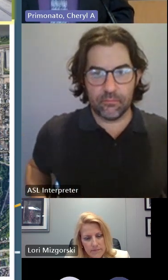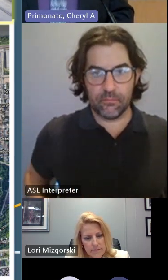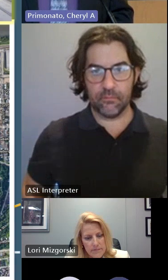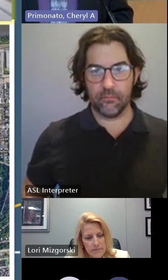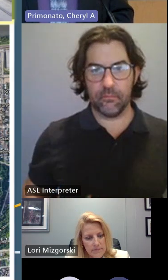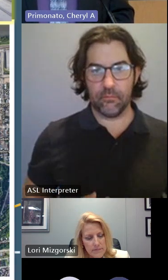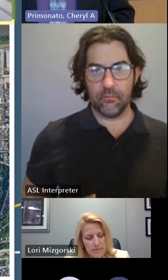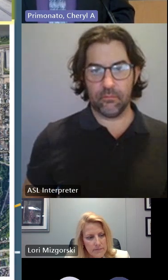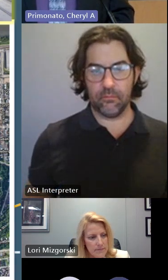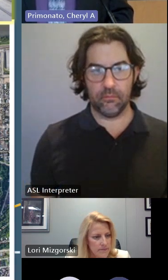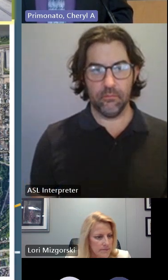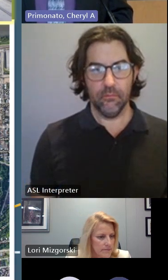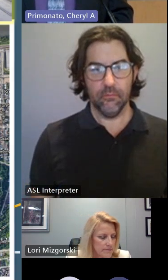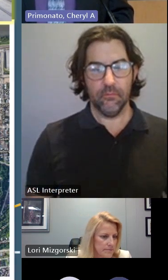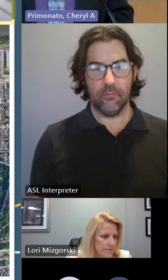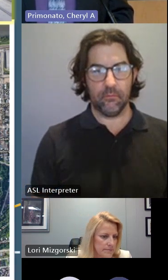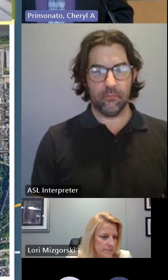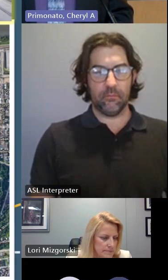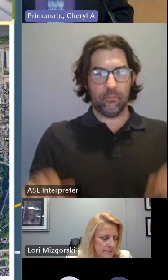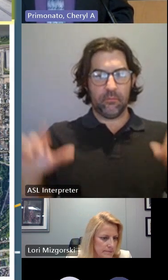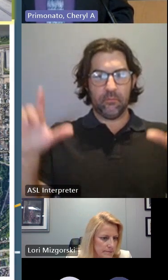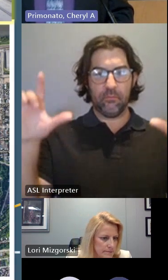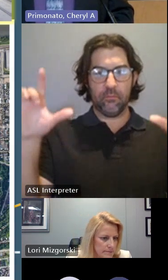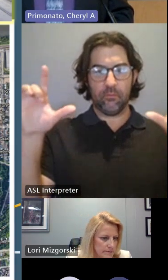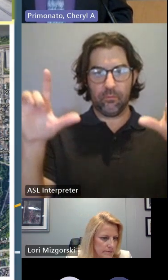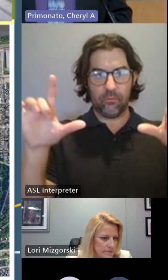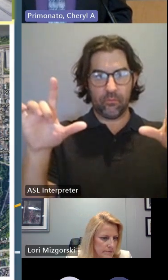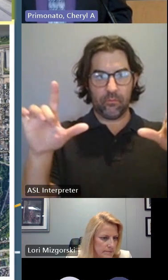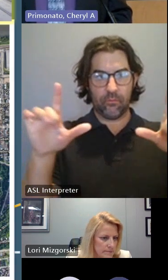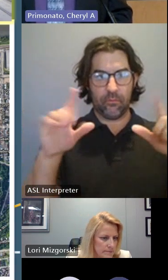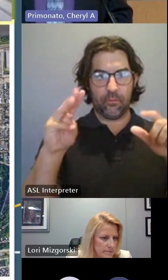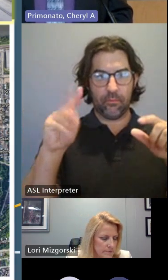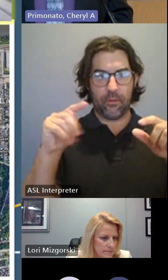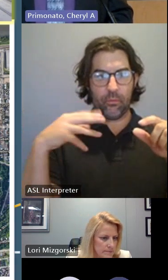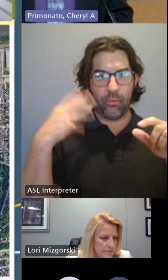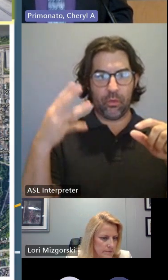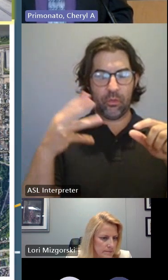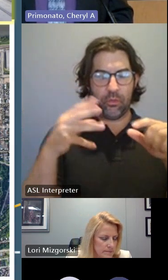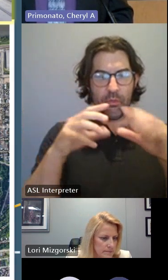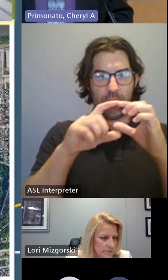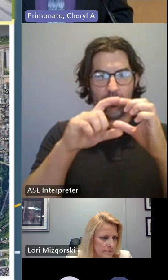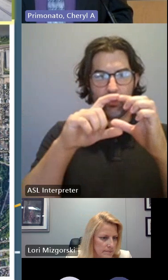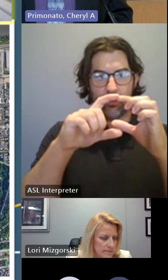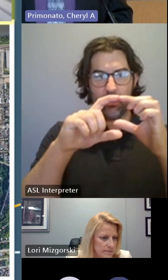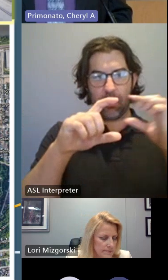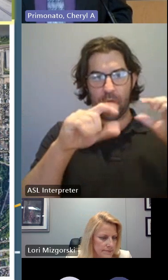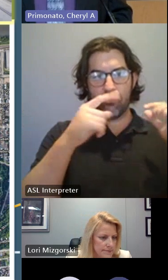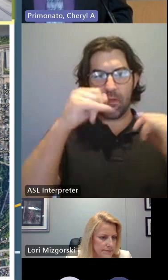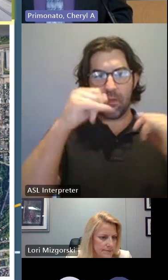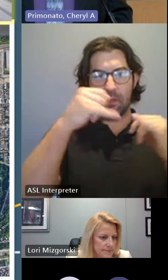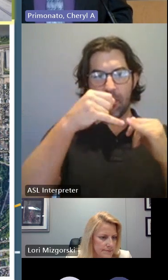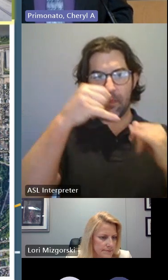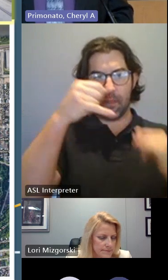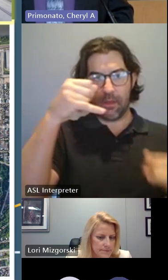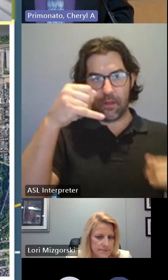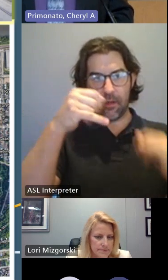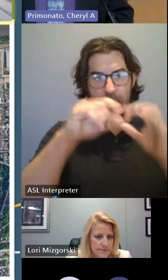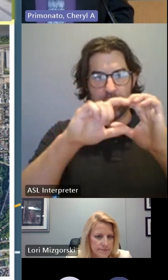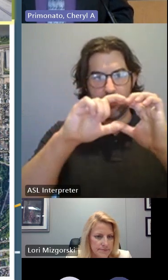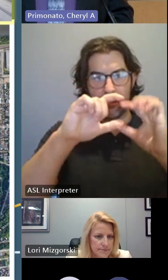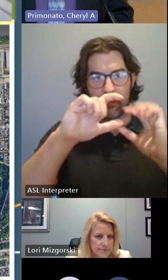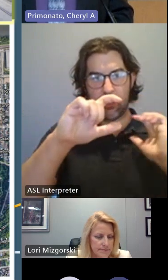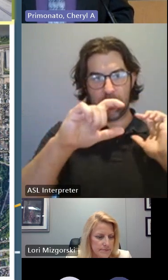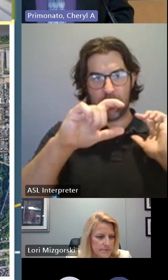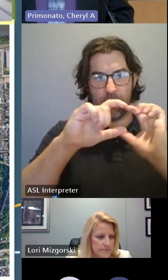slightly zoomed out just to illustrate the location of the Mount Washington Tunnel. The red line is where the tunnel is located